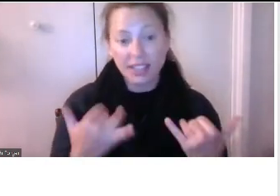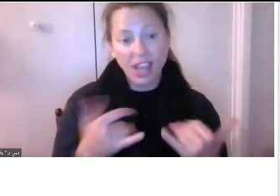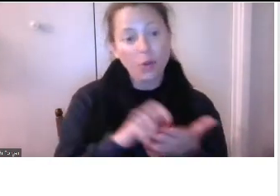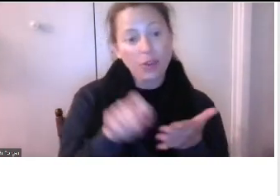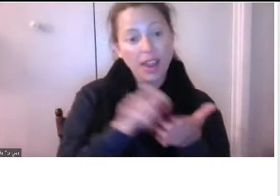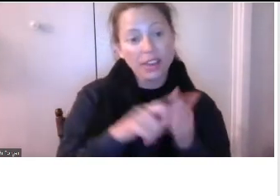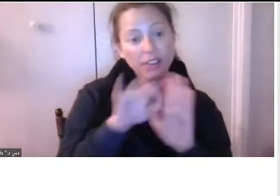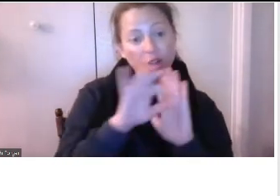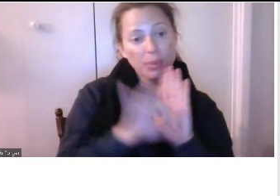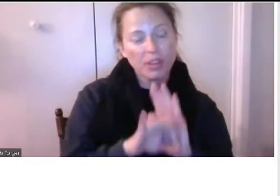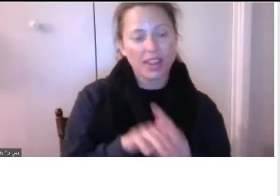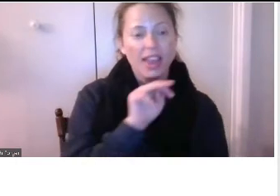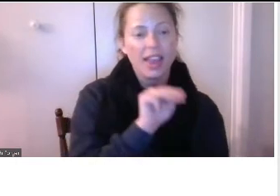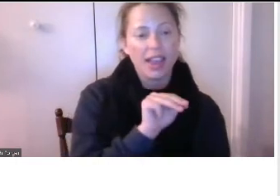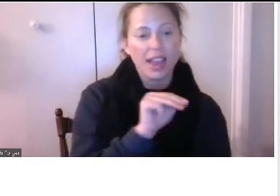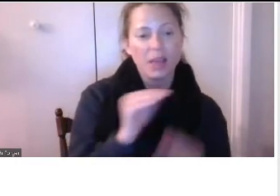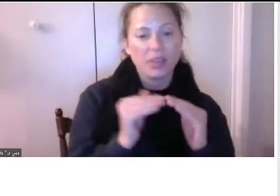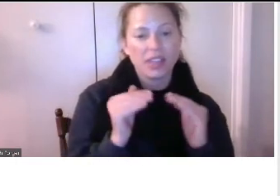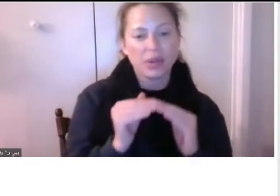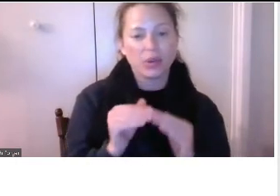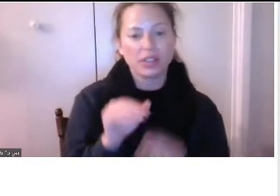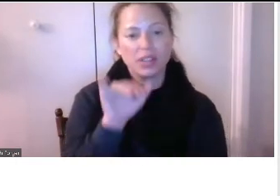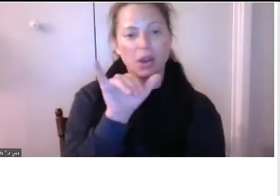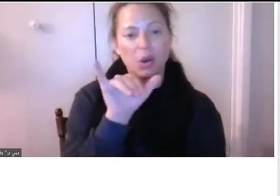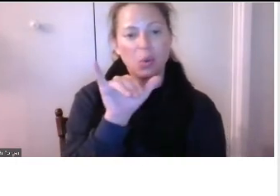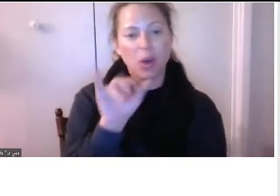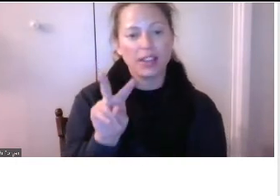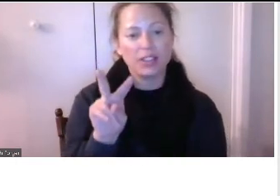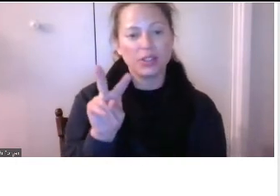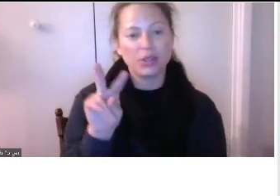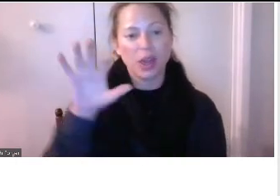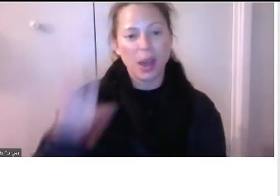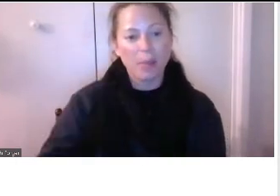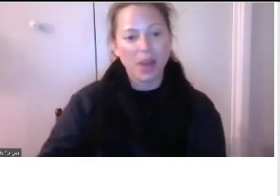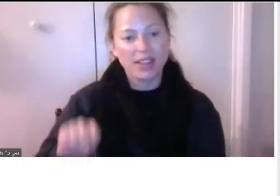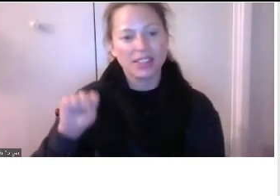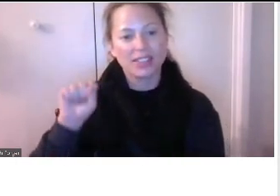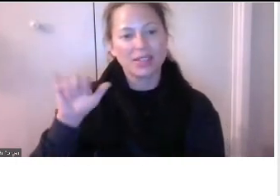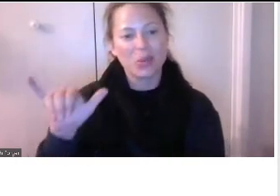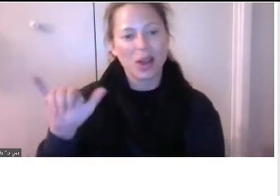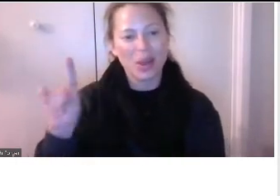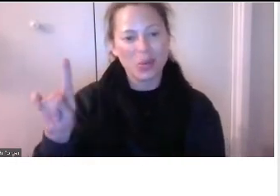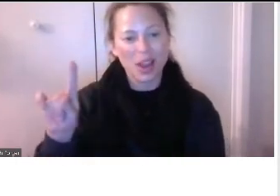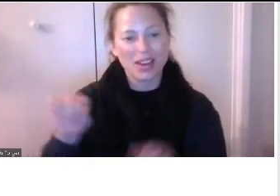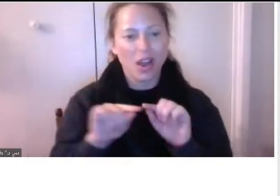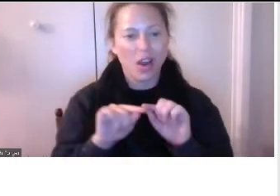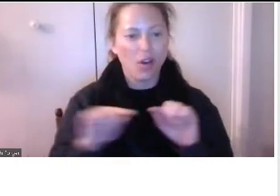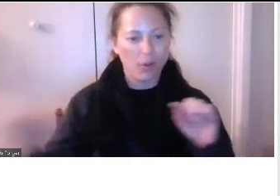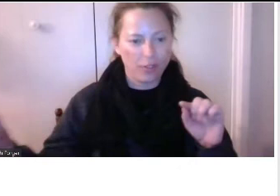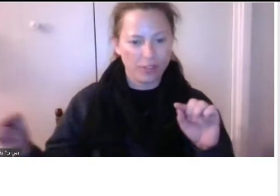equals y2 minus y1 over x2 minus x1.